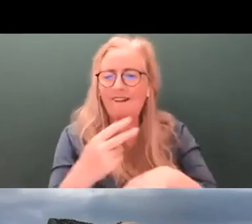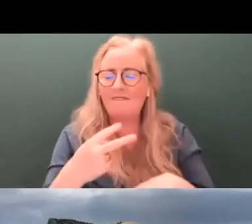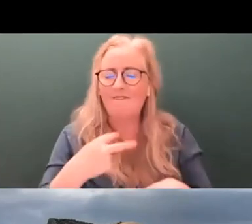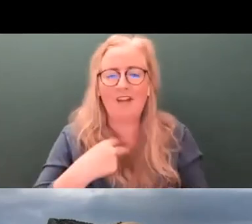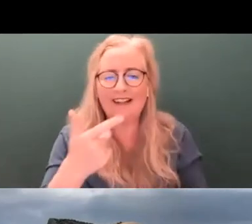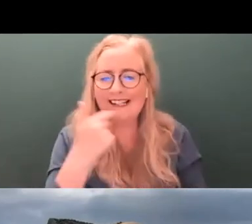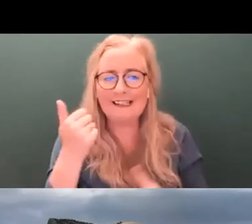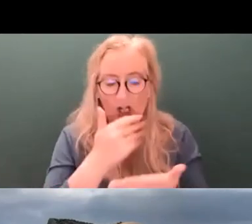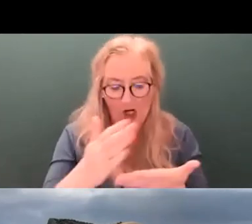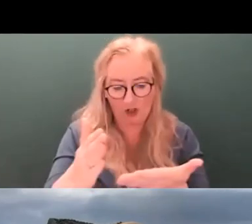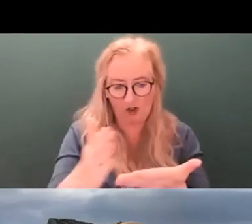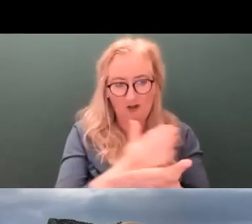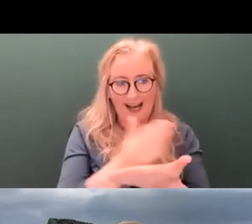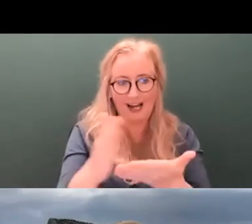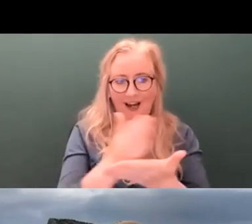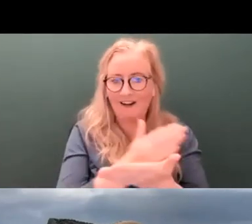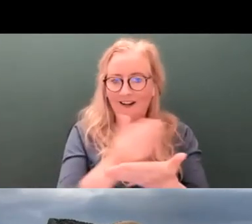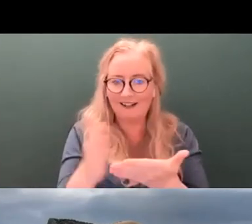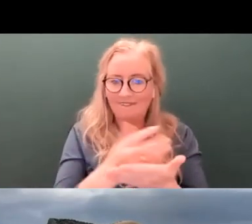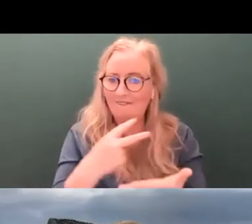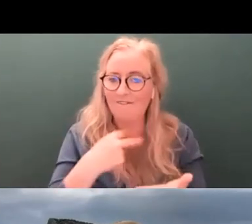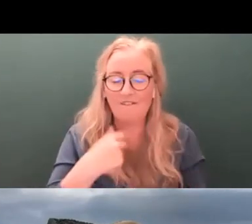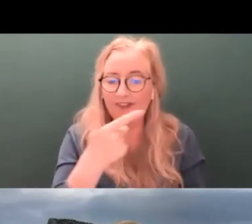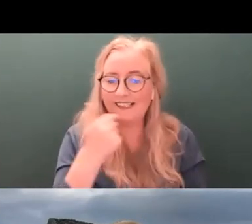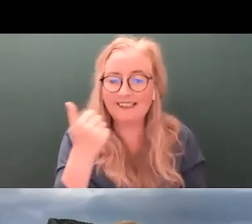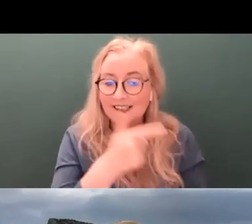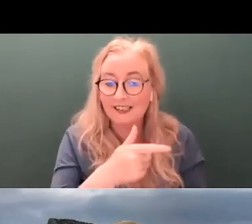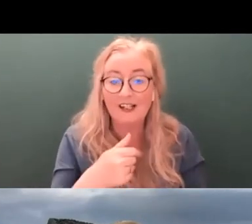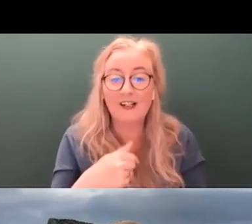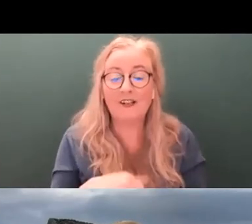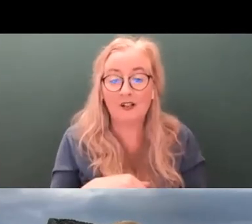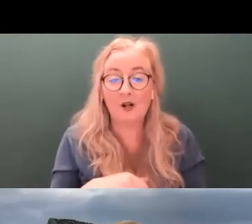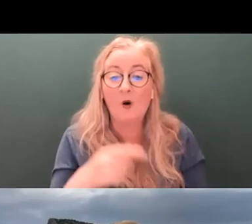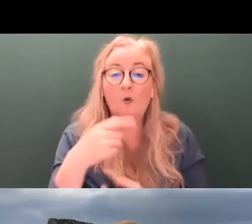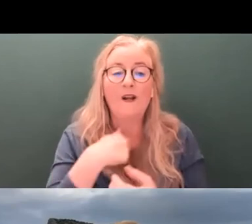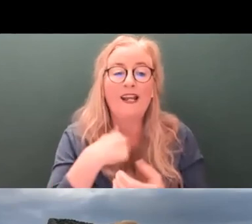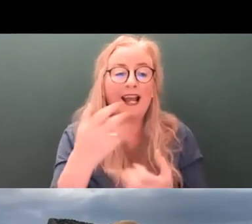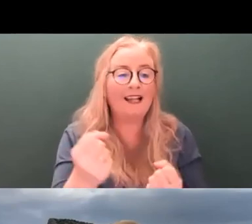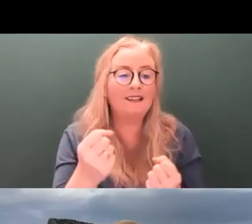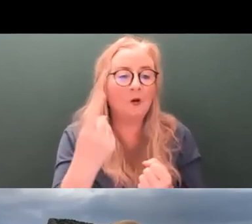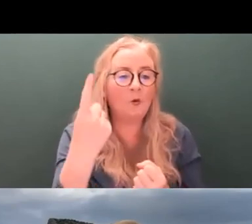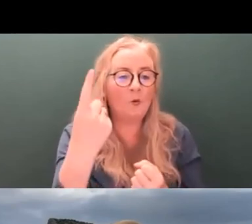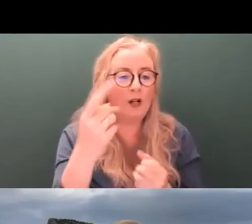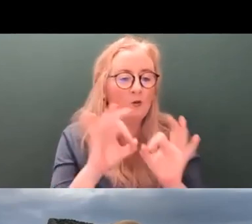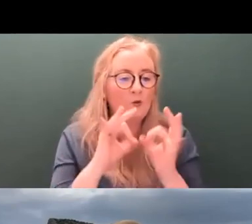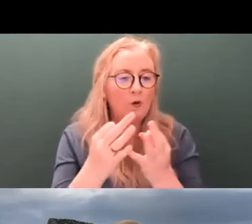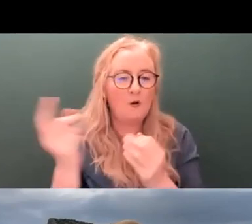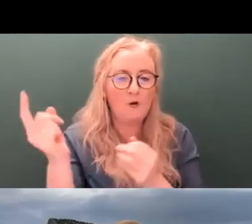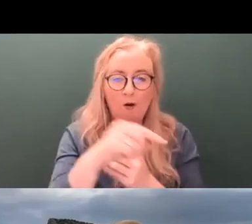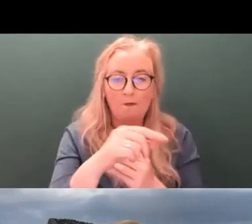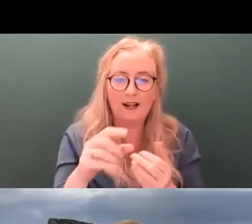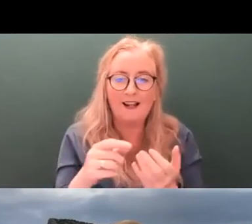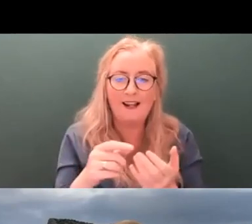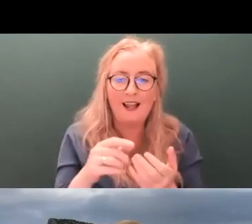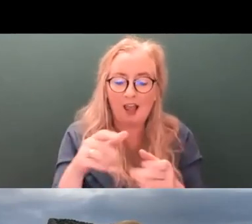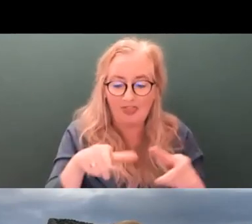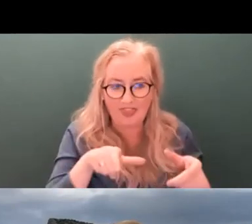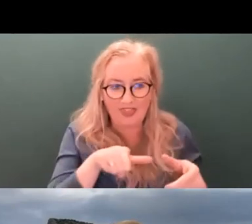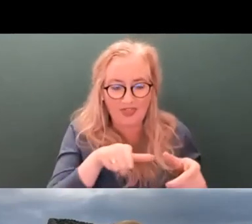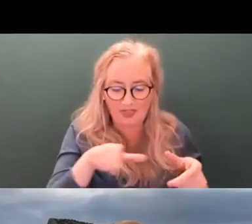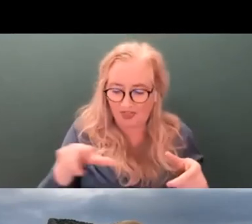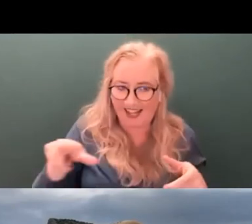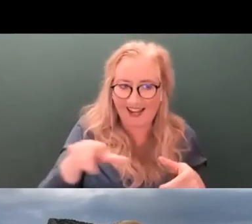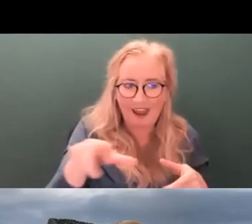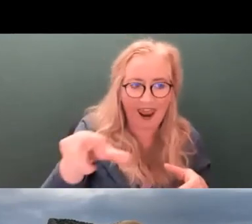that's why it's just, we had a waterways Ireland came out and they were doing project around heritage on the canal. And because